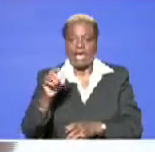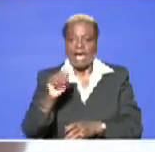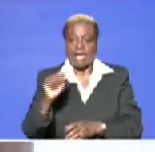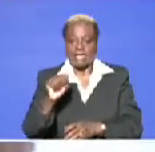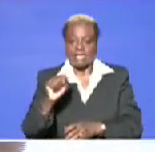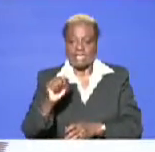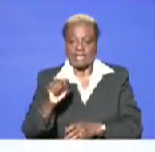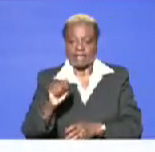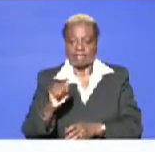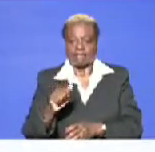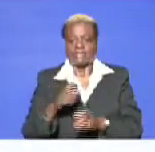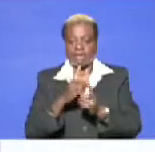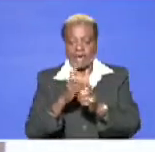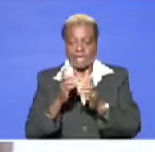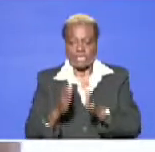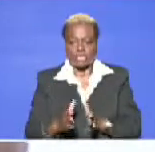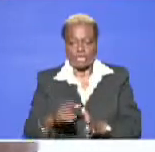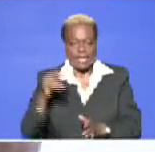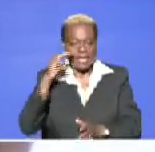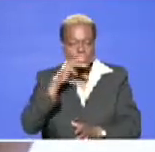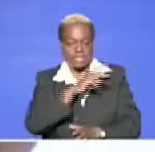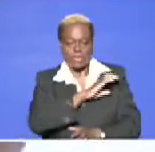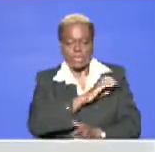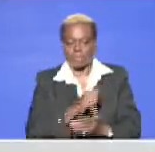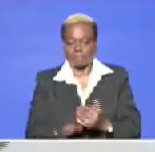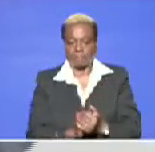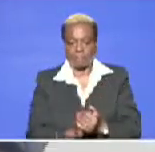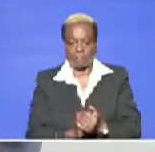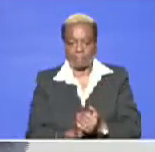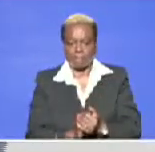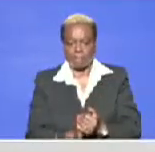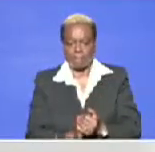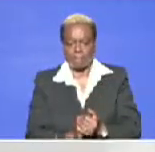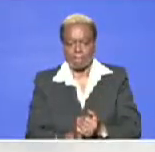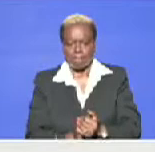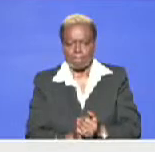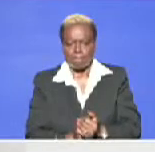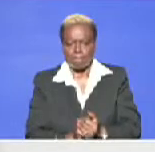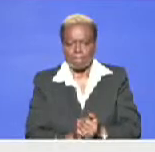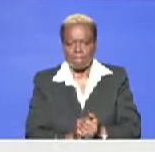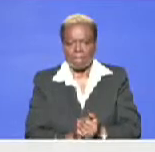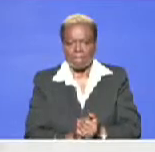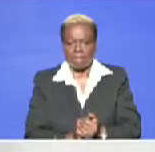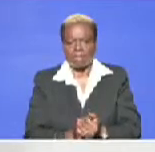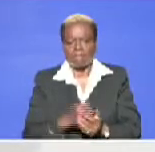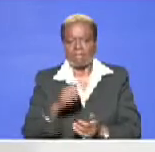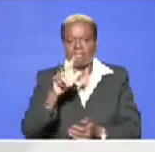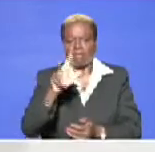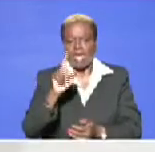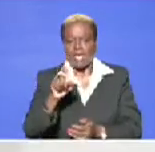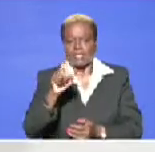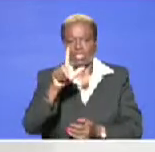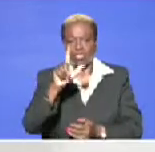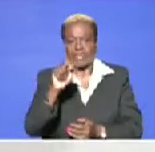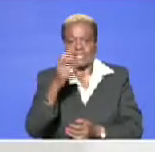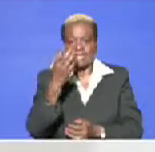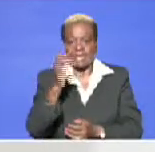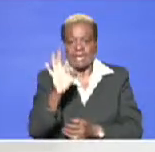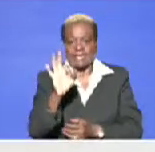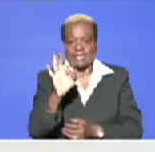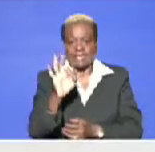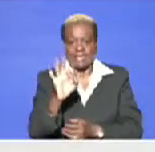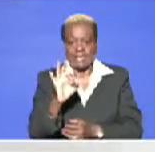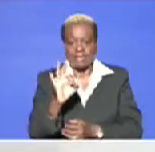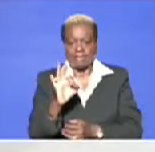Director is Jesus Hung. Okay, the Alcatel 3X 2019, which is you